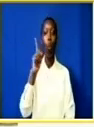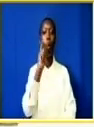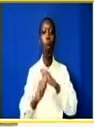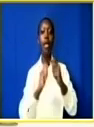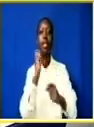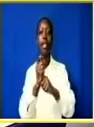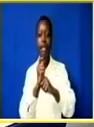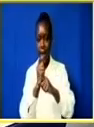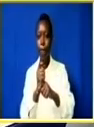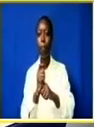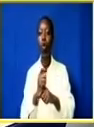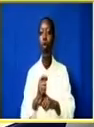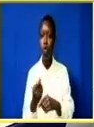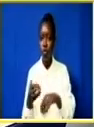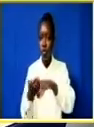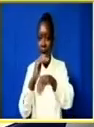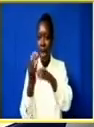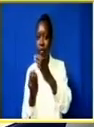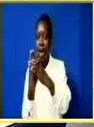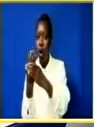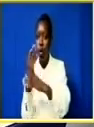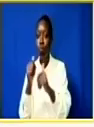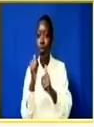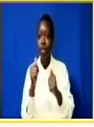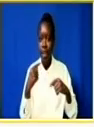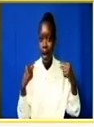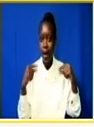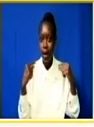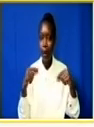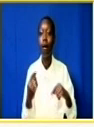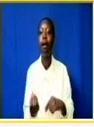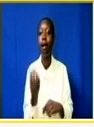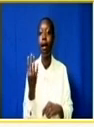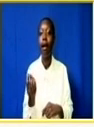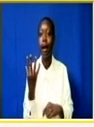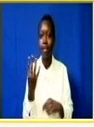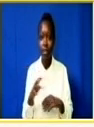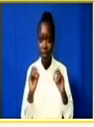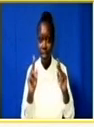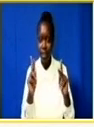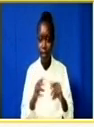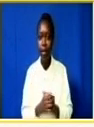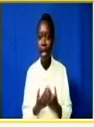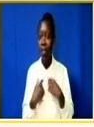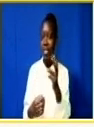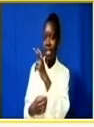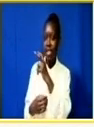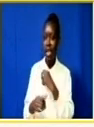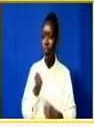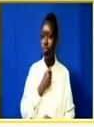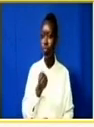we call grass. Yes. The next one, mm-hmm, we have the sweet potato vines. Have you, yes, ever seen sweet potato vines? Yeah. Mm-hmm.